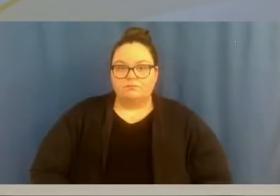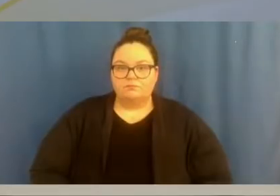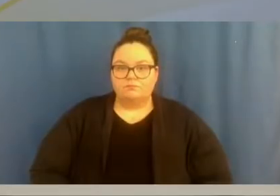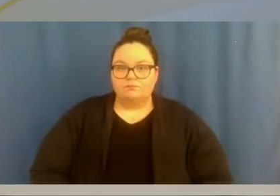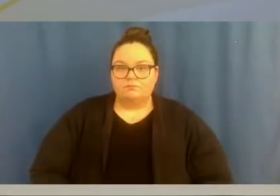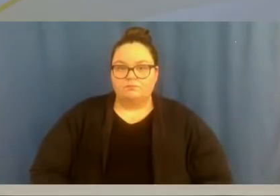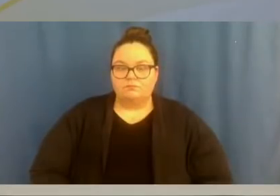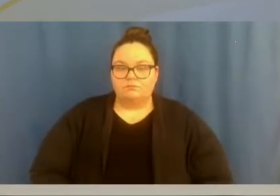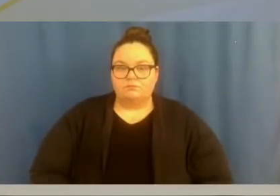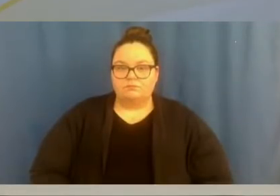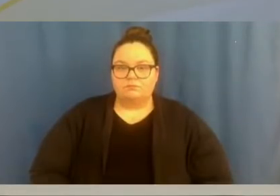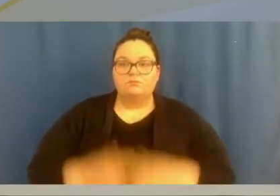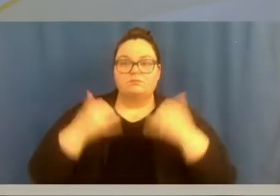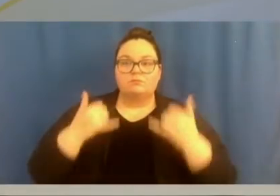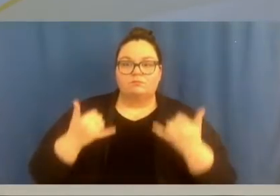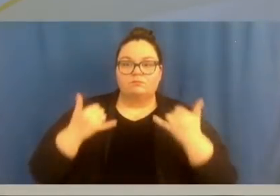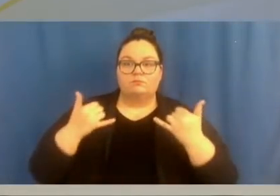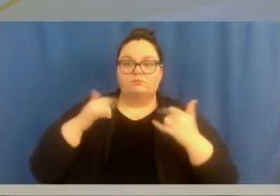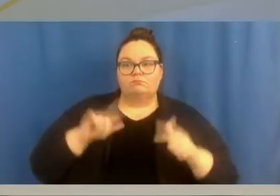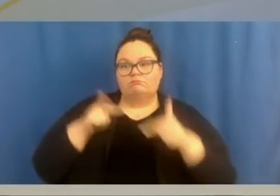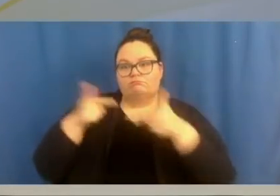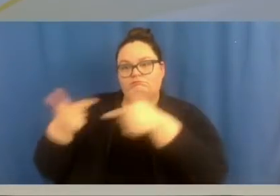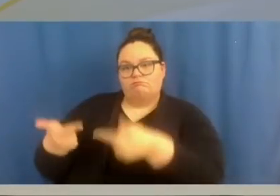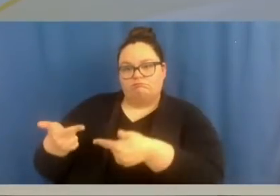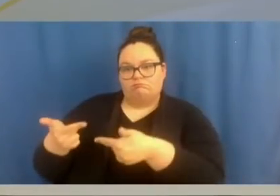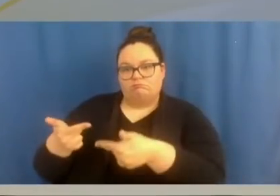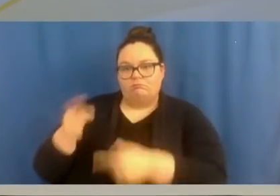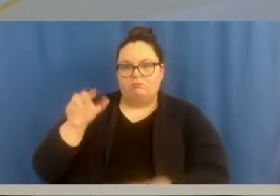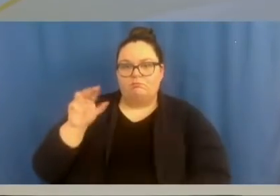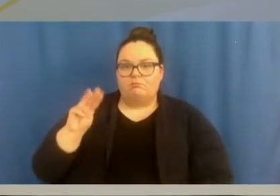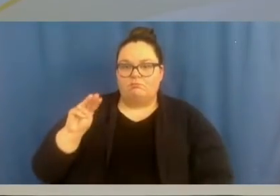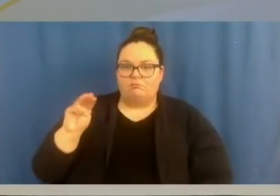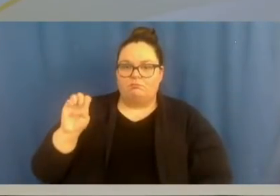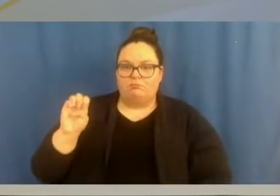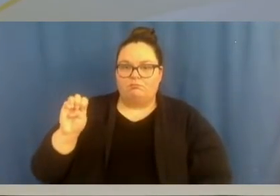I'll now open it up for questions.